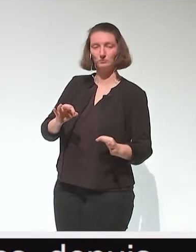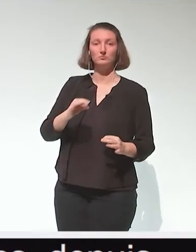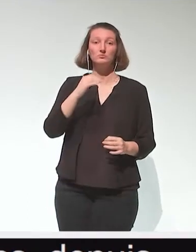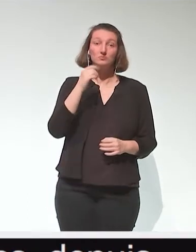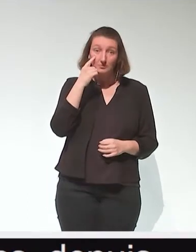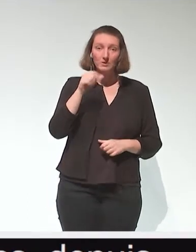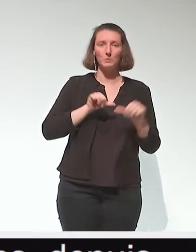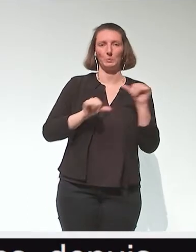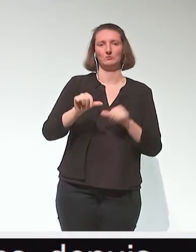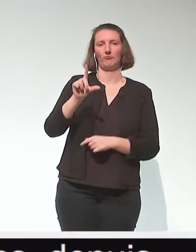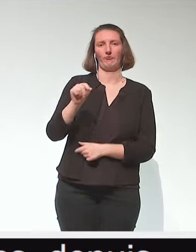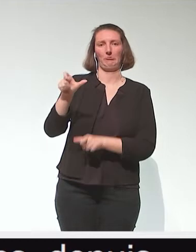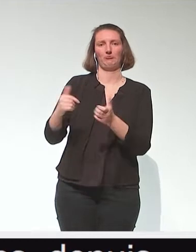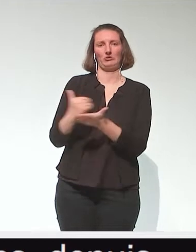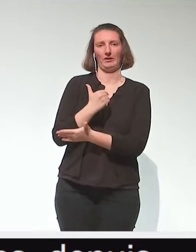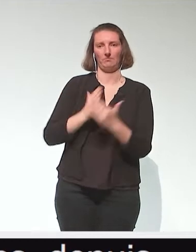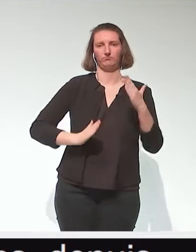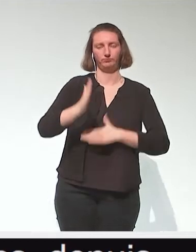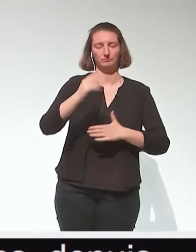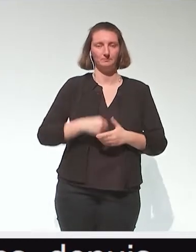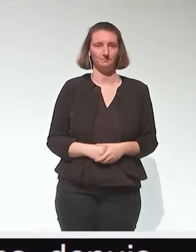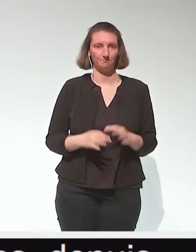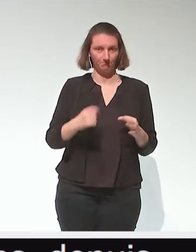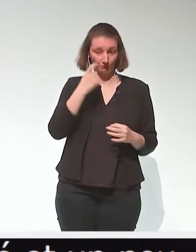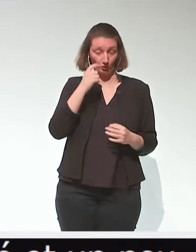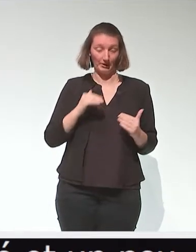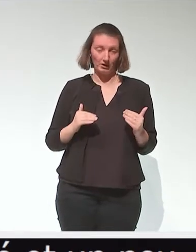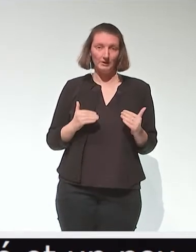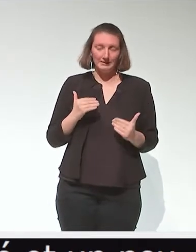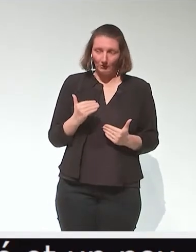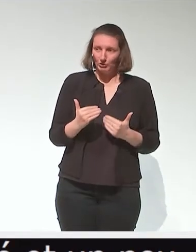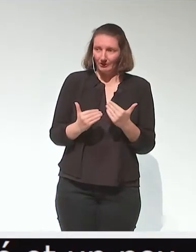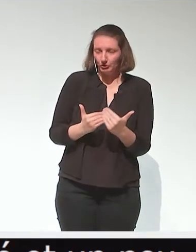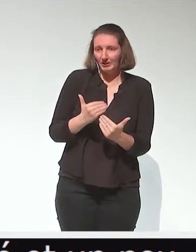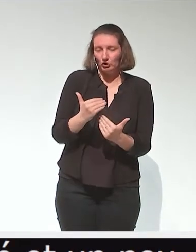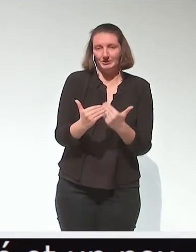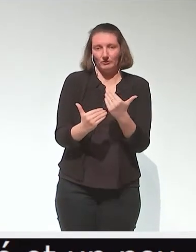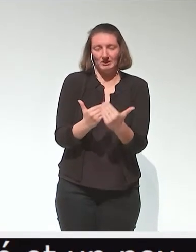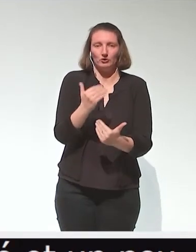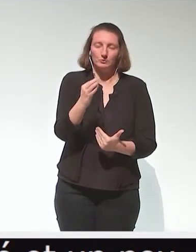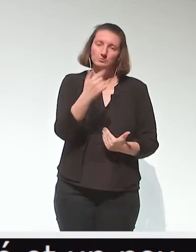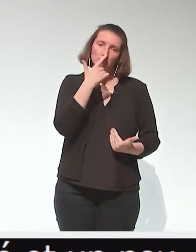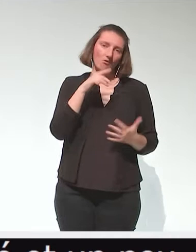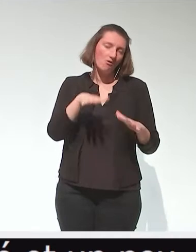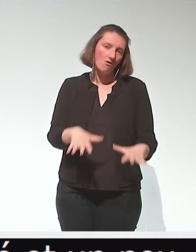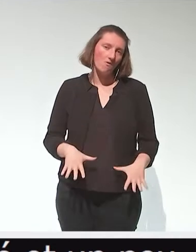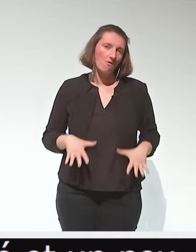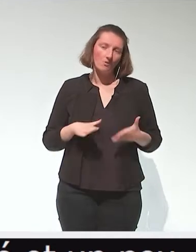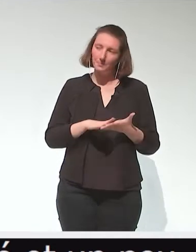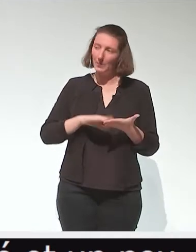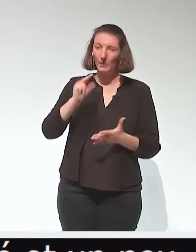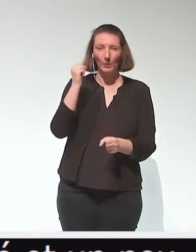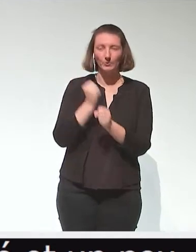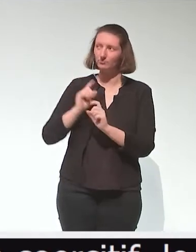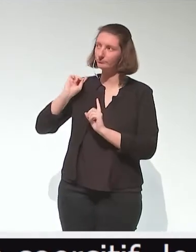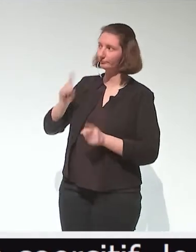3.8% in the private companies and 6.5% in the public services. So as you can see, this quota is progressing